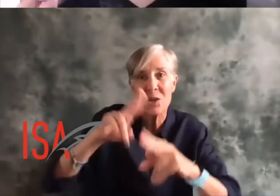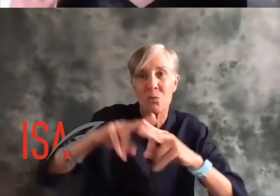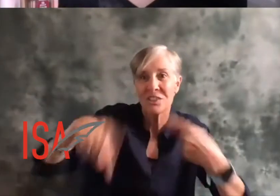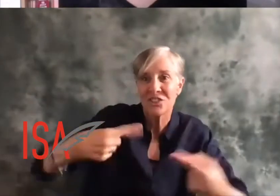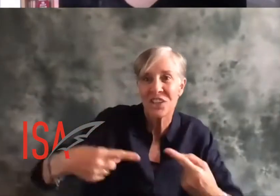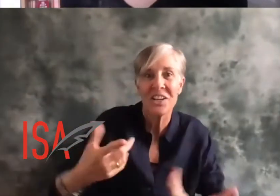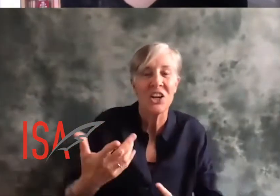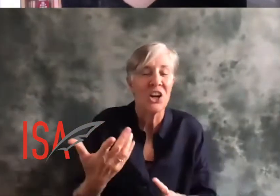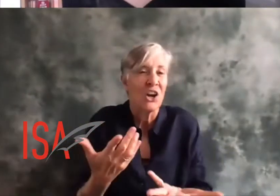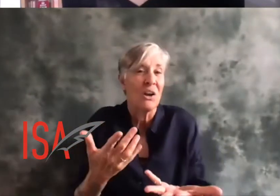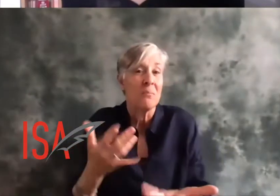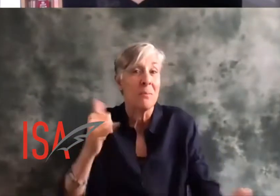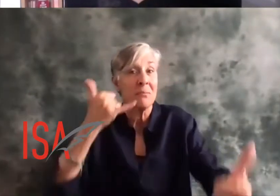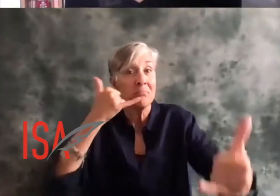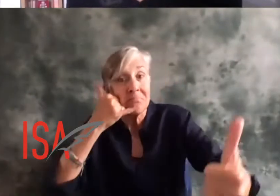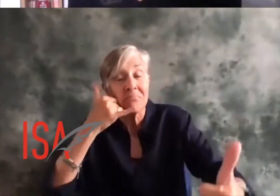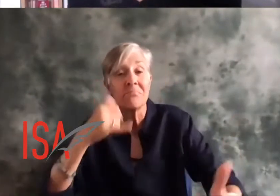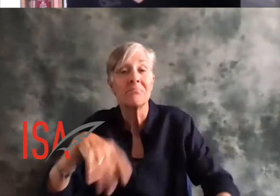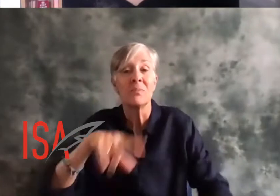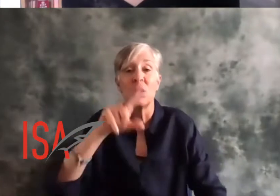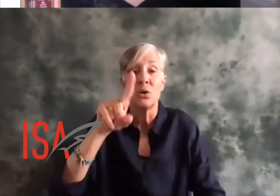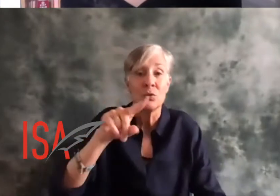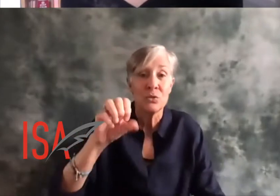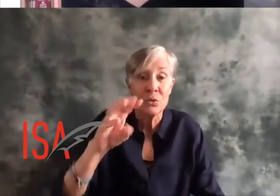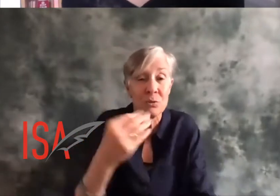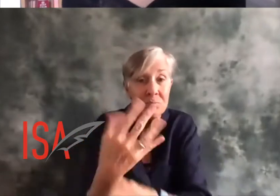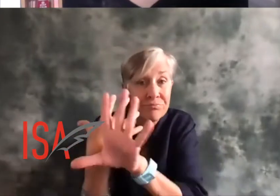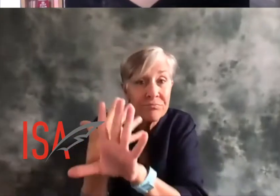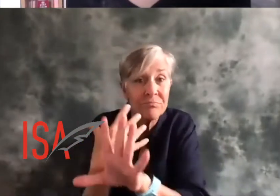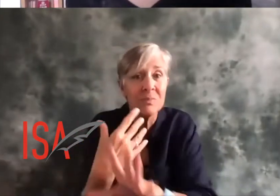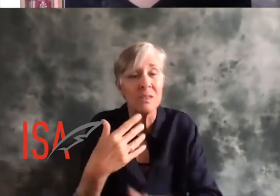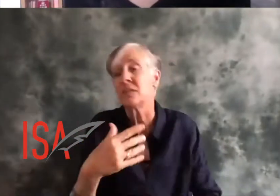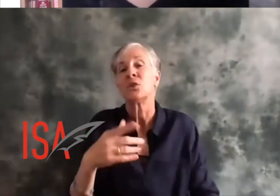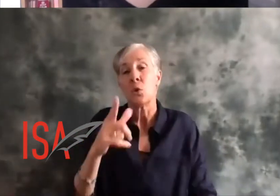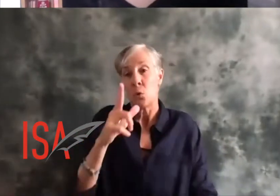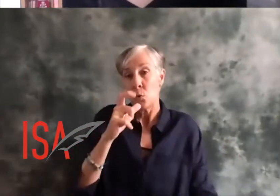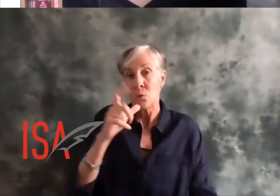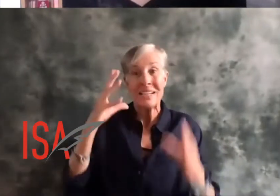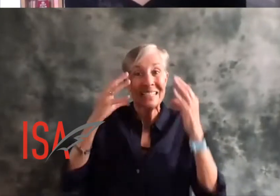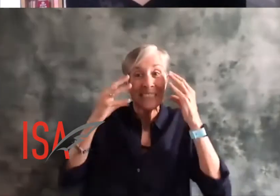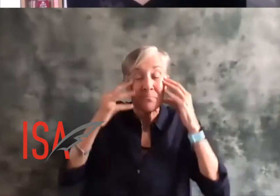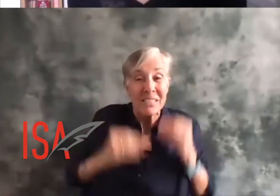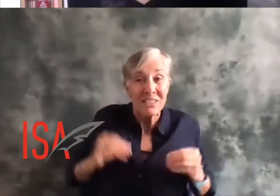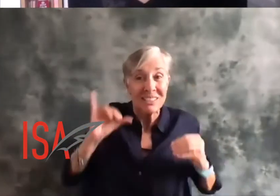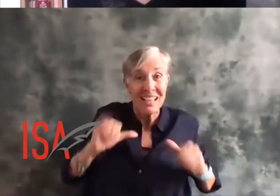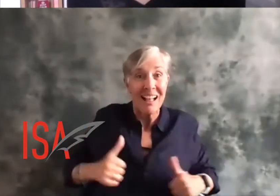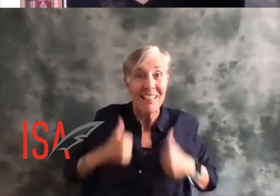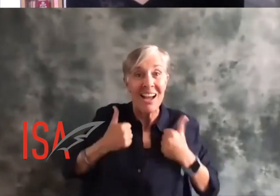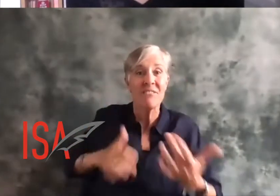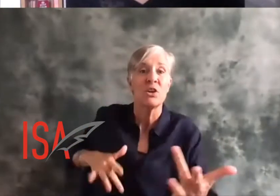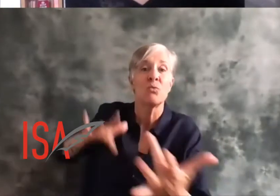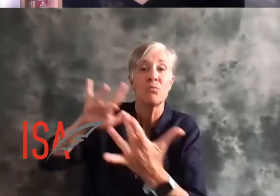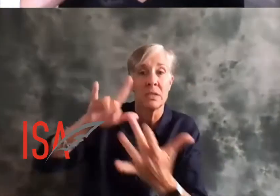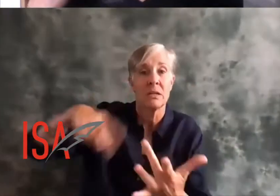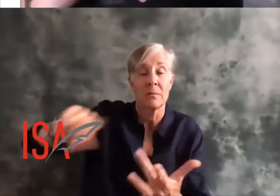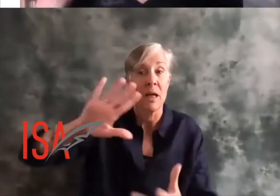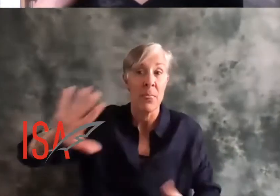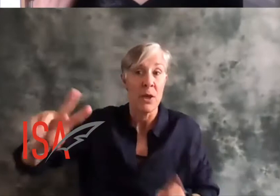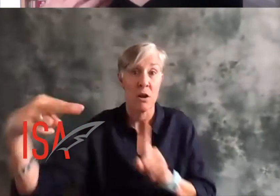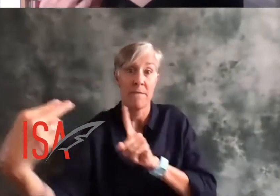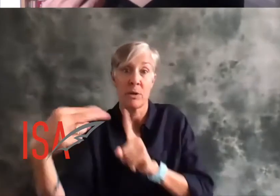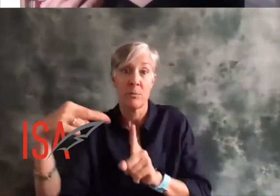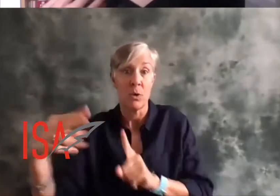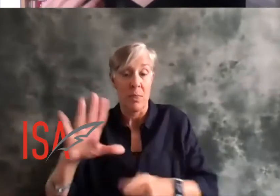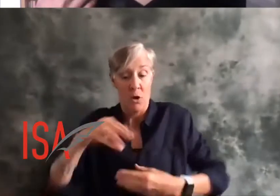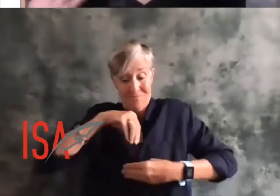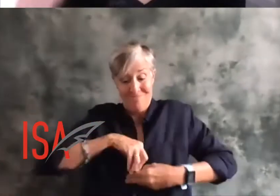by Zoom, however you can do it, but always seek out original sources, because that person's viewpoint, that person's